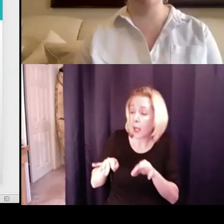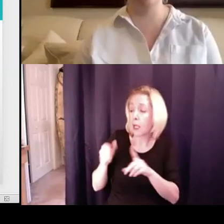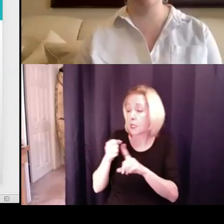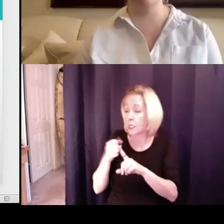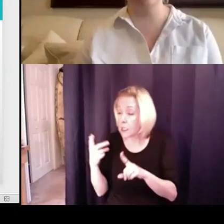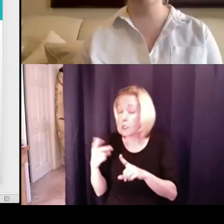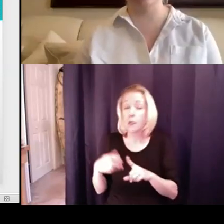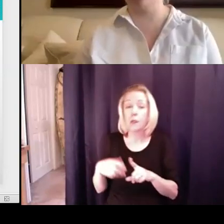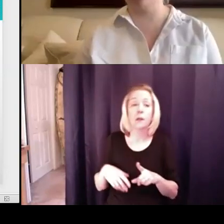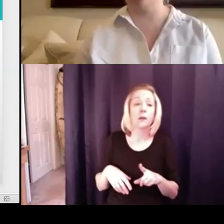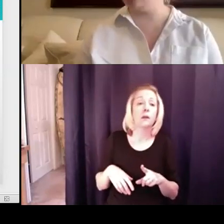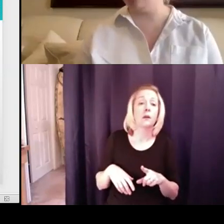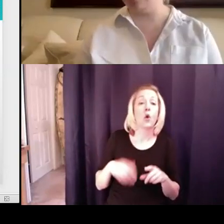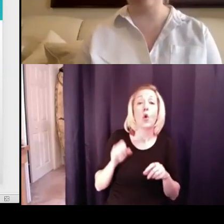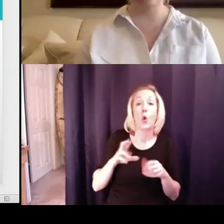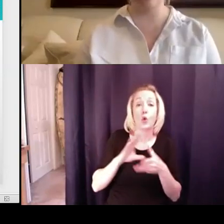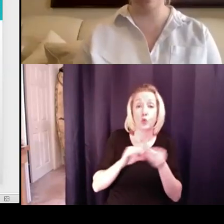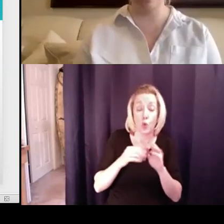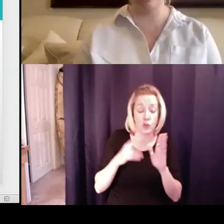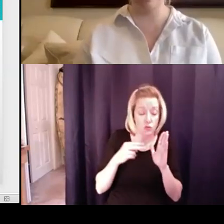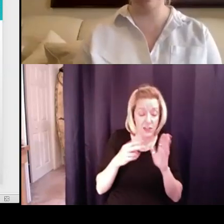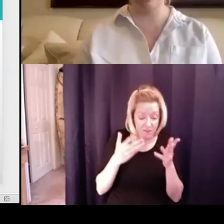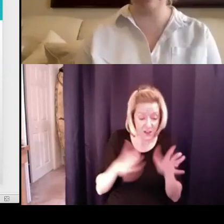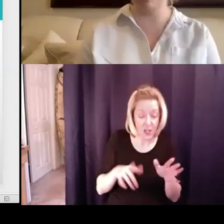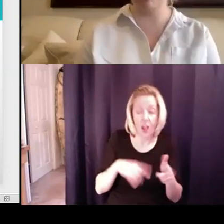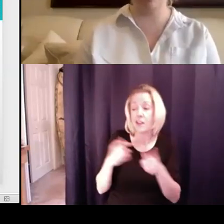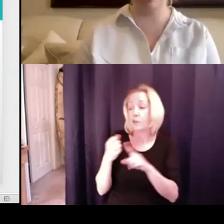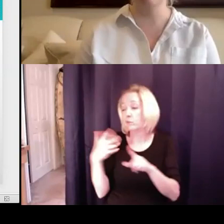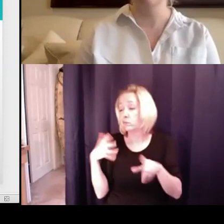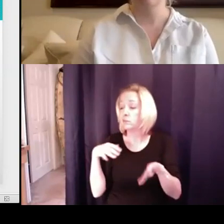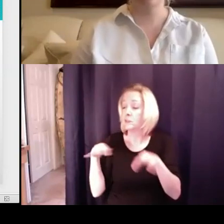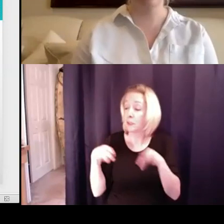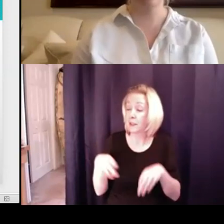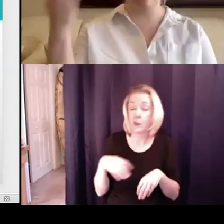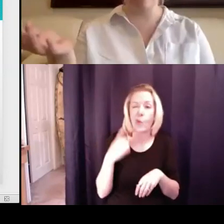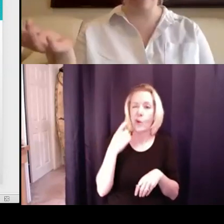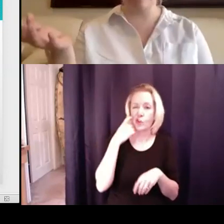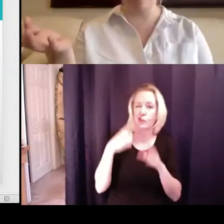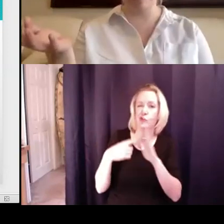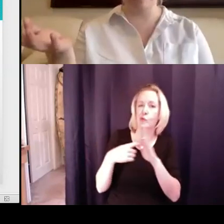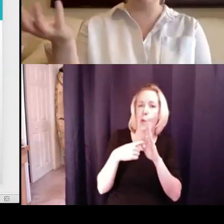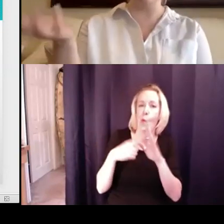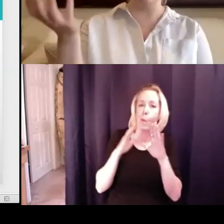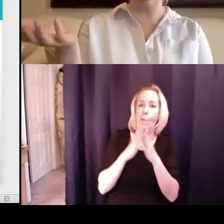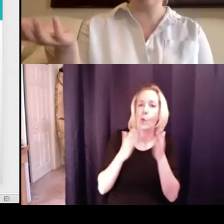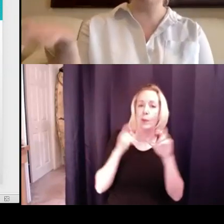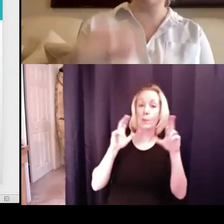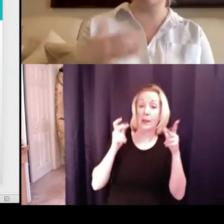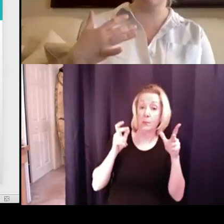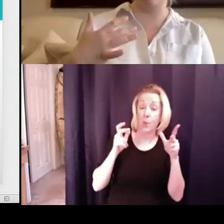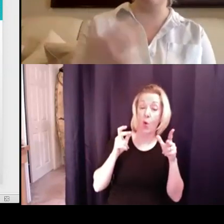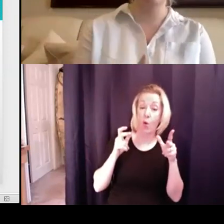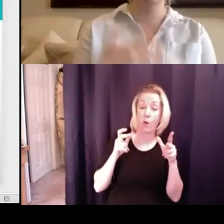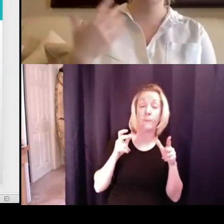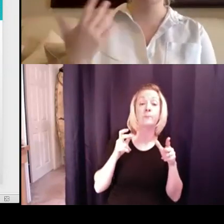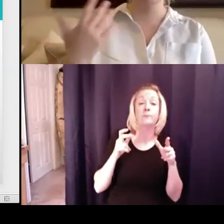explicit vocabulary instruction, right? So in that Steph Curry book that I adapted before, we talked about how basketball players are usually tall, but he's